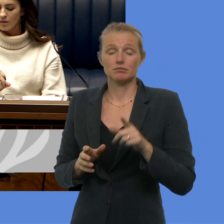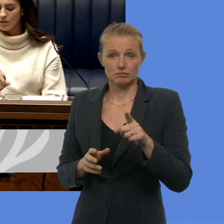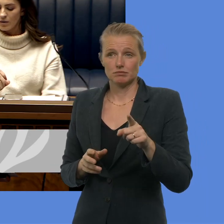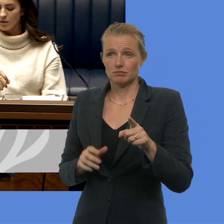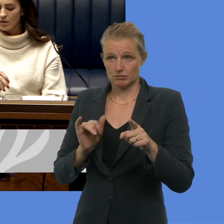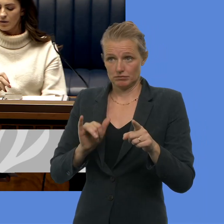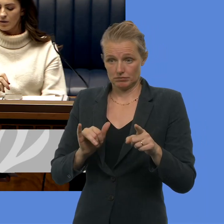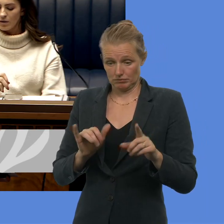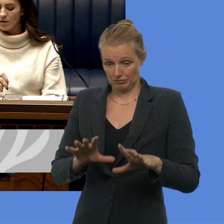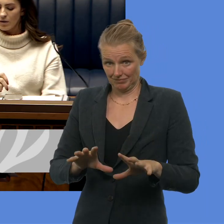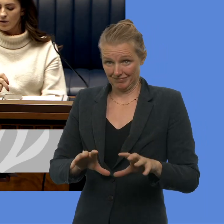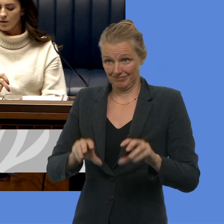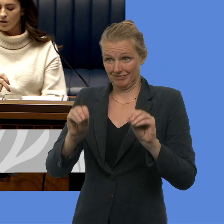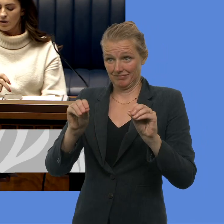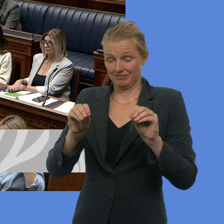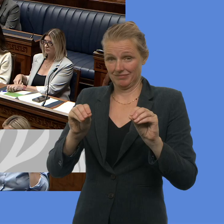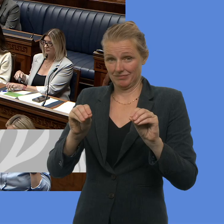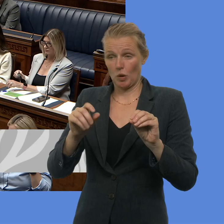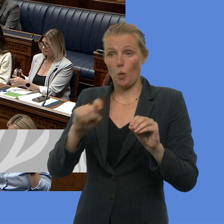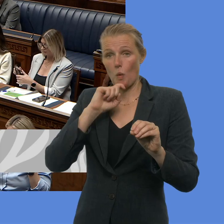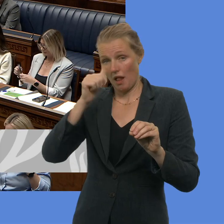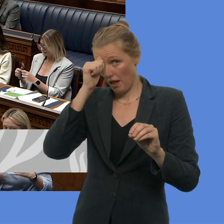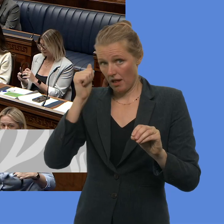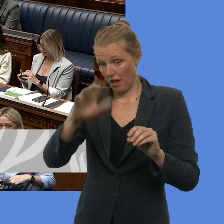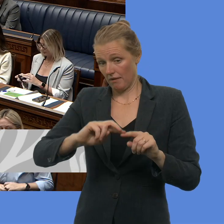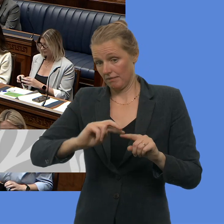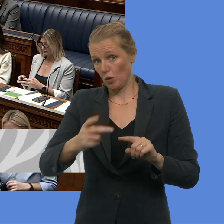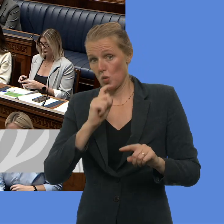to completion, and I will be back to you to inform you.